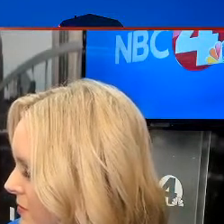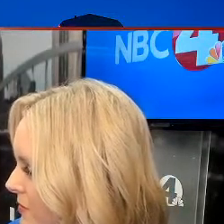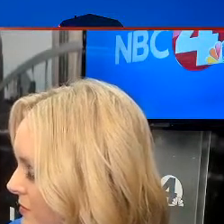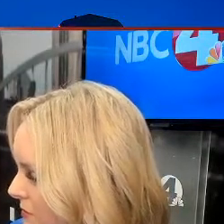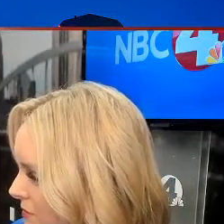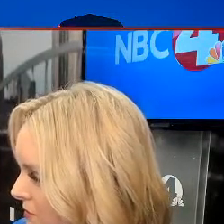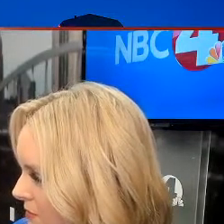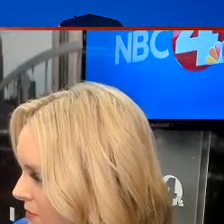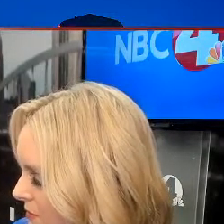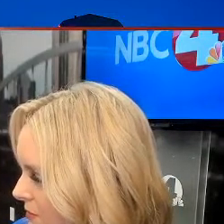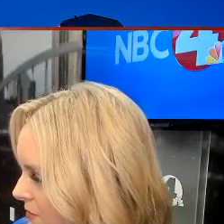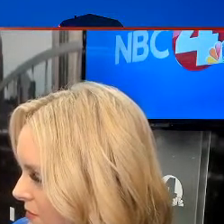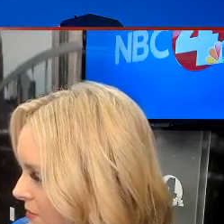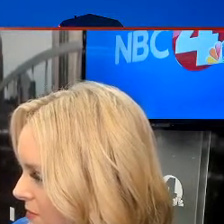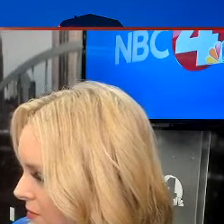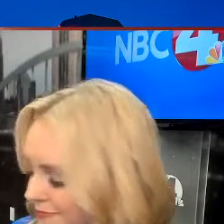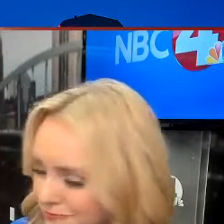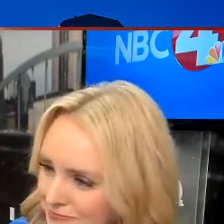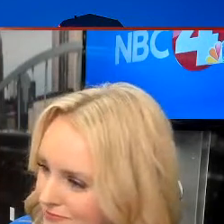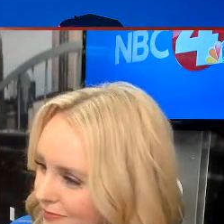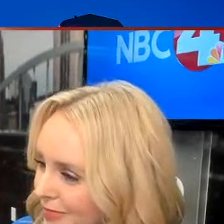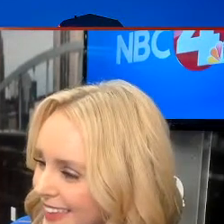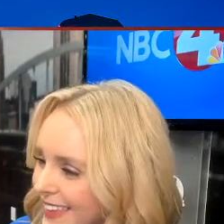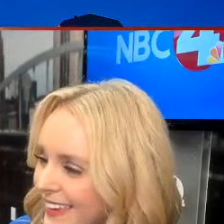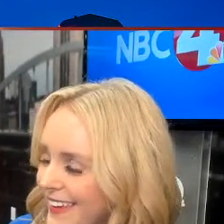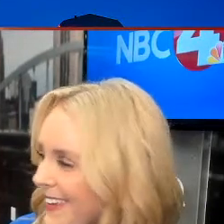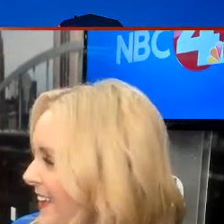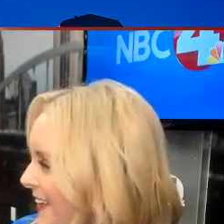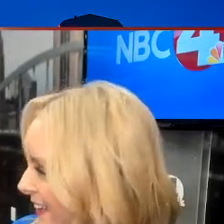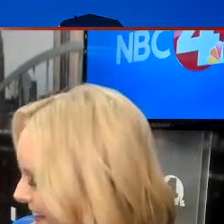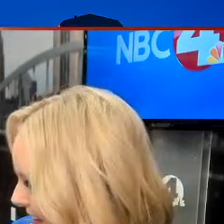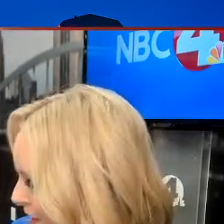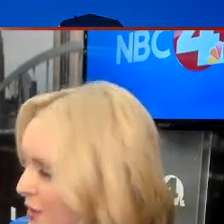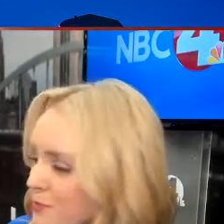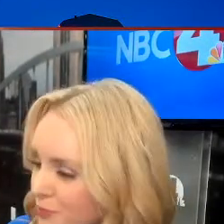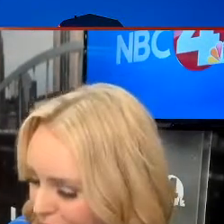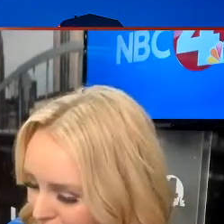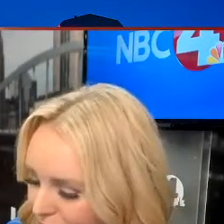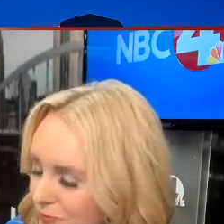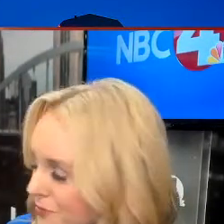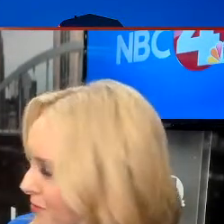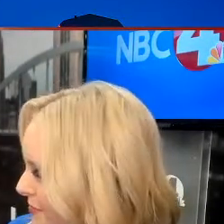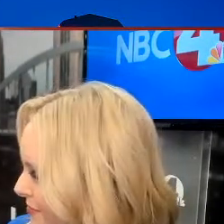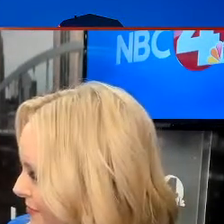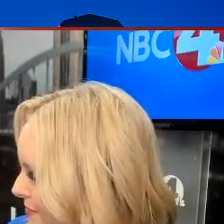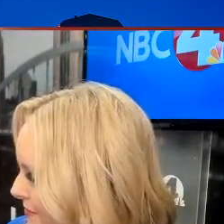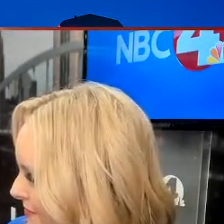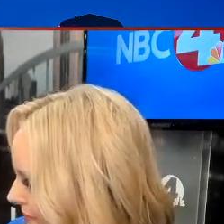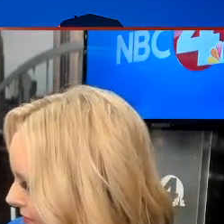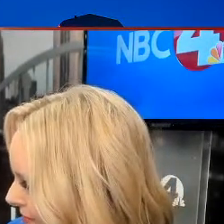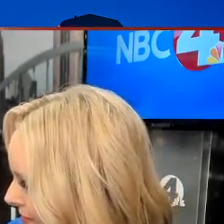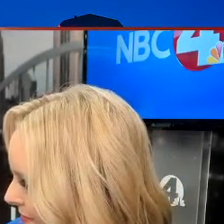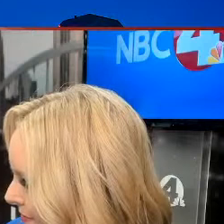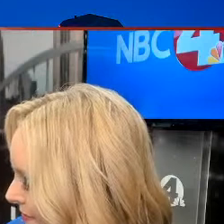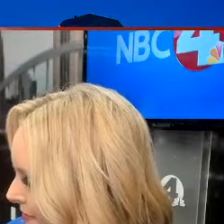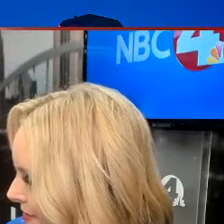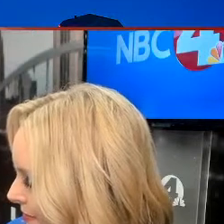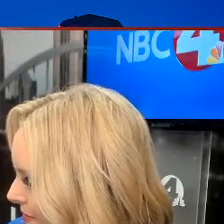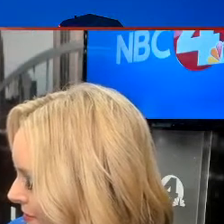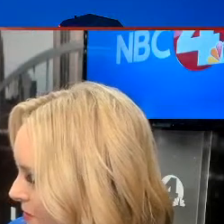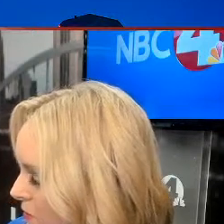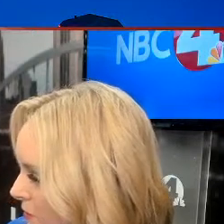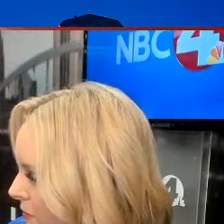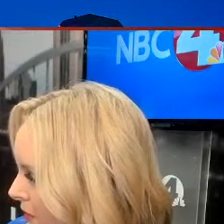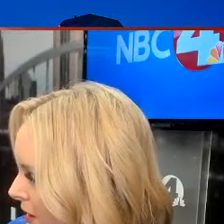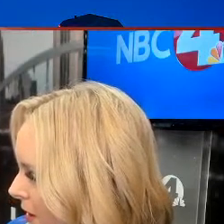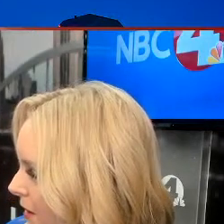to say, though, they're not surprised it's becoming a political issue. Let's be honest, we're 8 weeks from an election. Football is king here in Ohio, so of